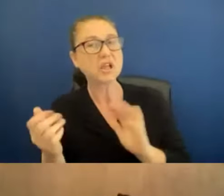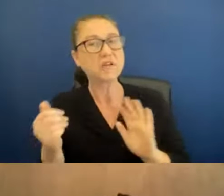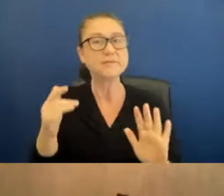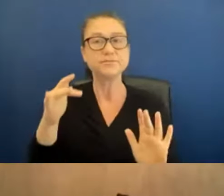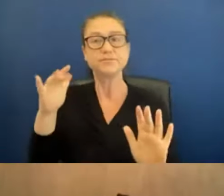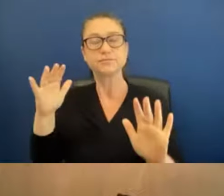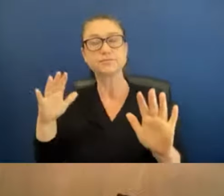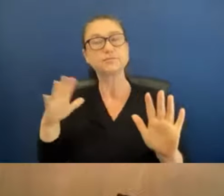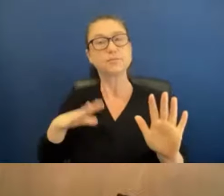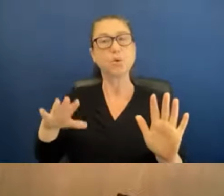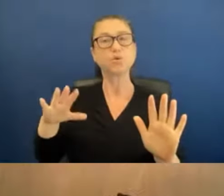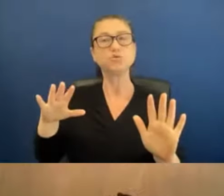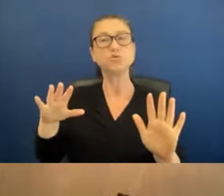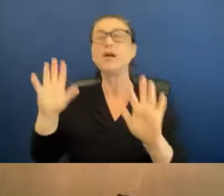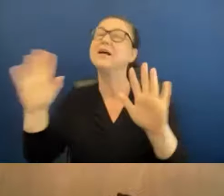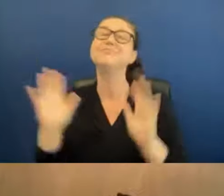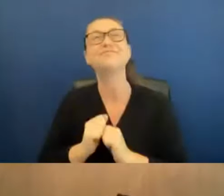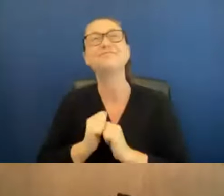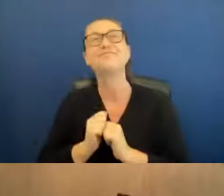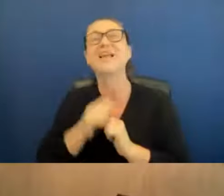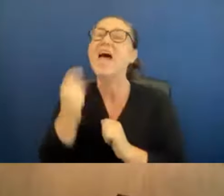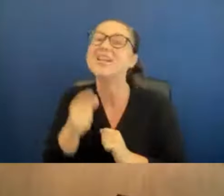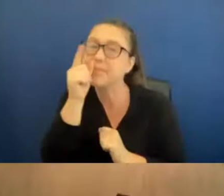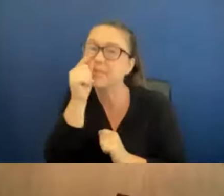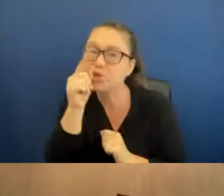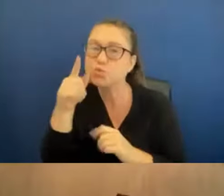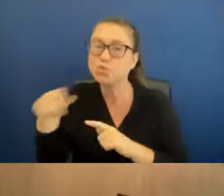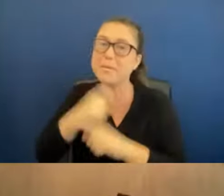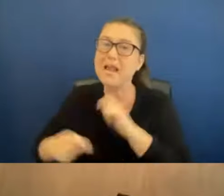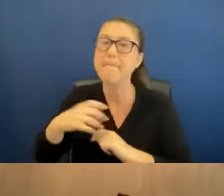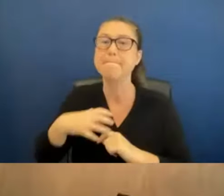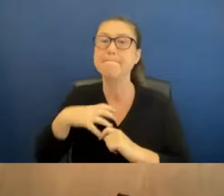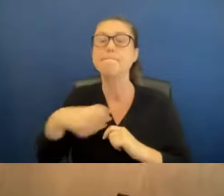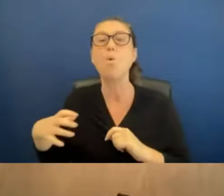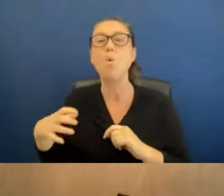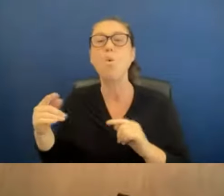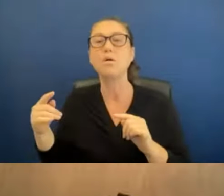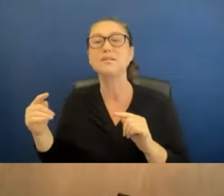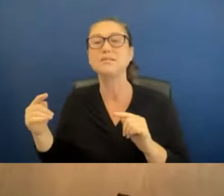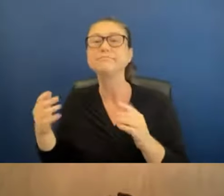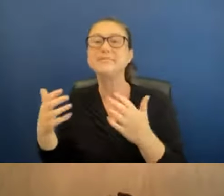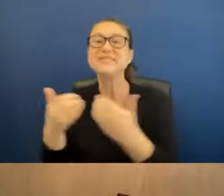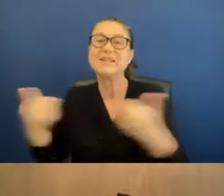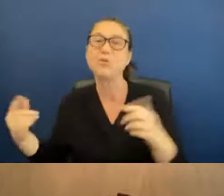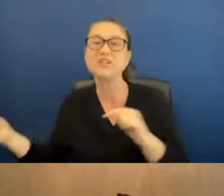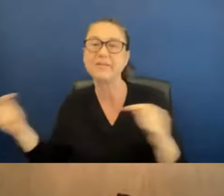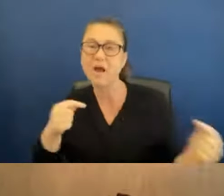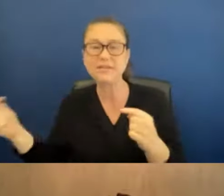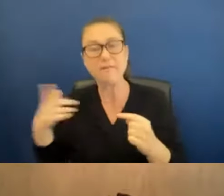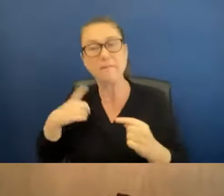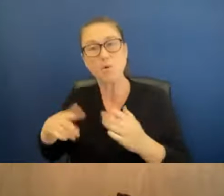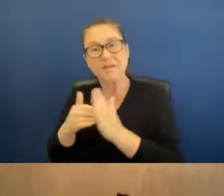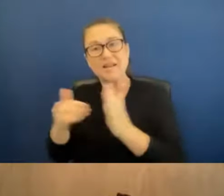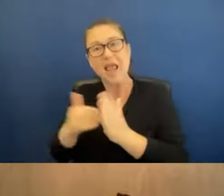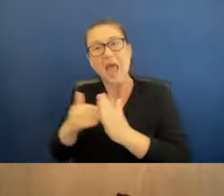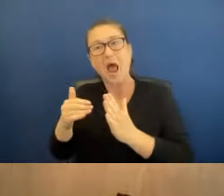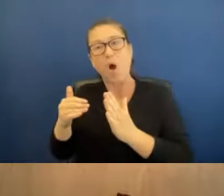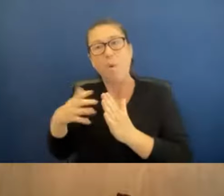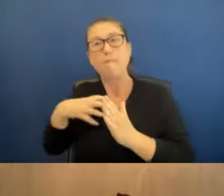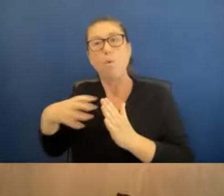communities has the potential to become more, um, sort of divisive and separated. Um, so I think this